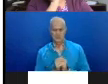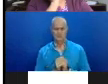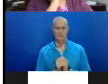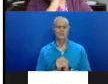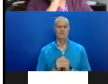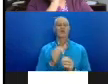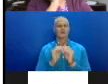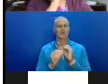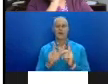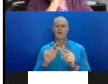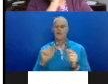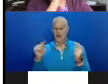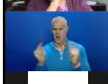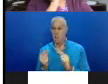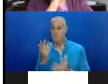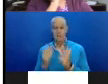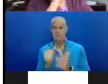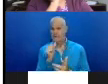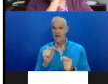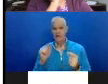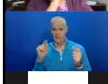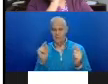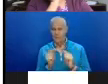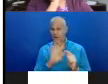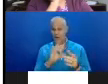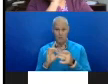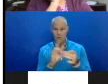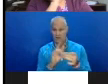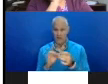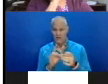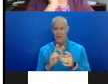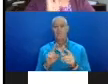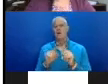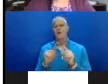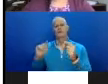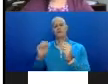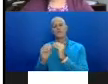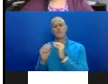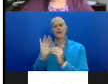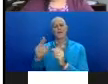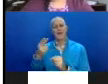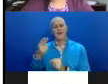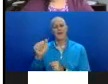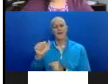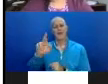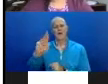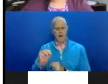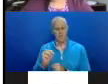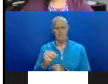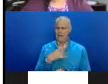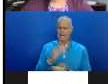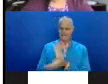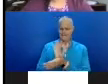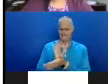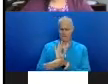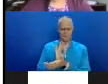Repair of the harm, which may not repair the intimate relationship, but it repairs the harm. And that's part of why I like the film, is because the film is actually